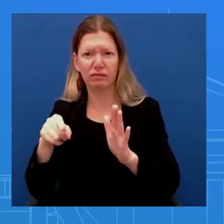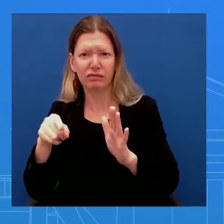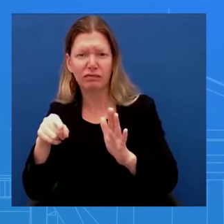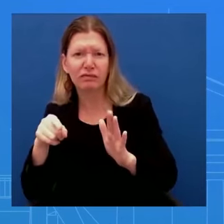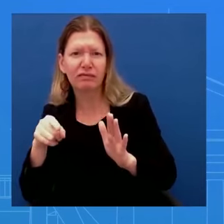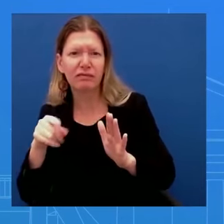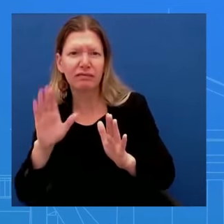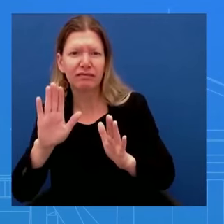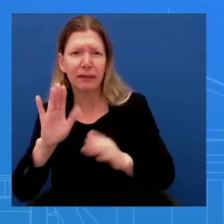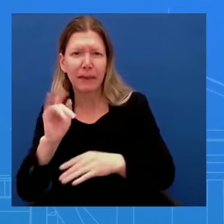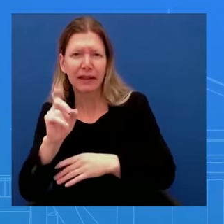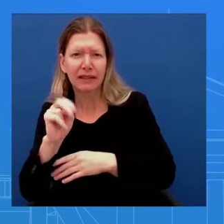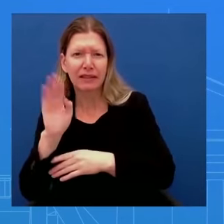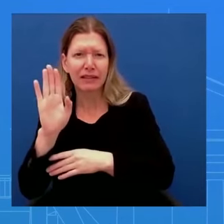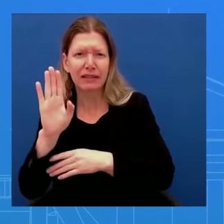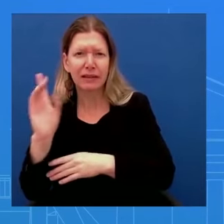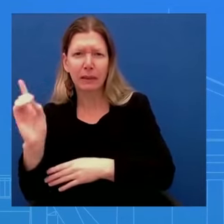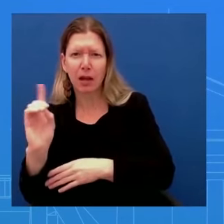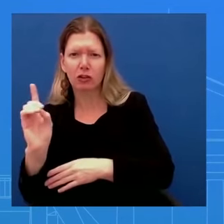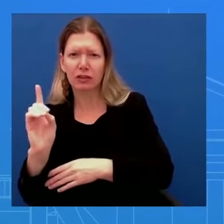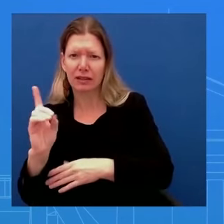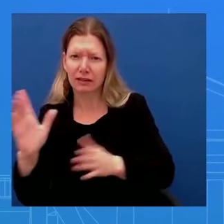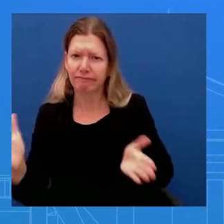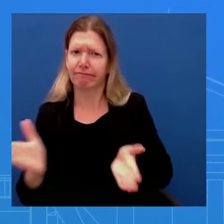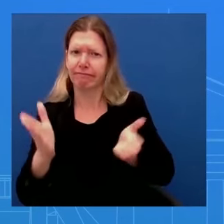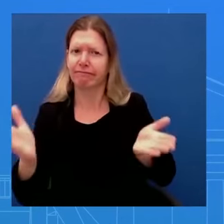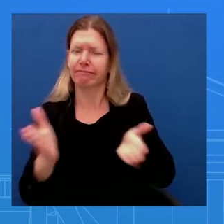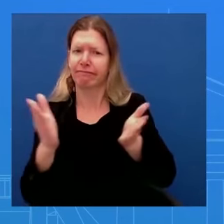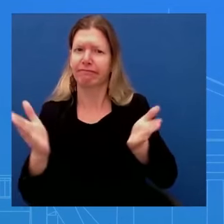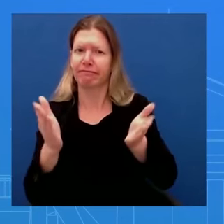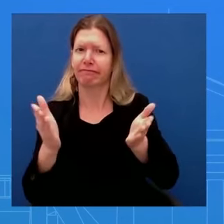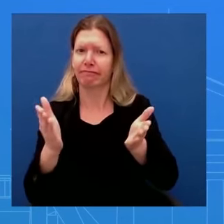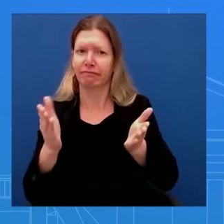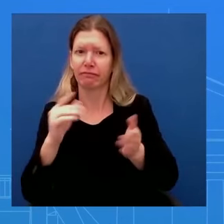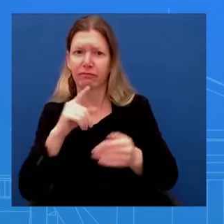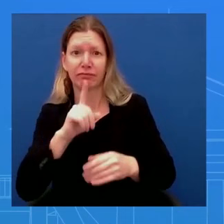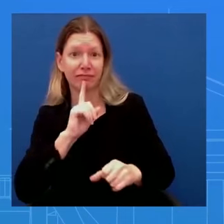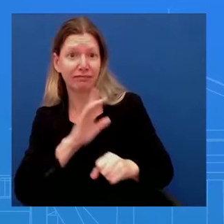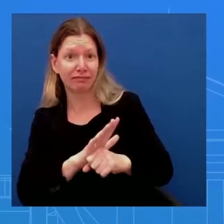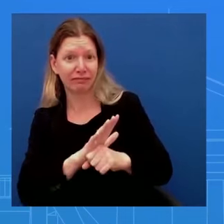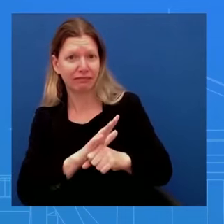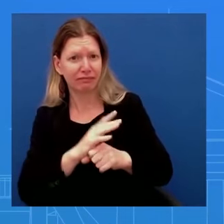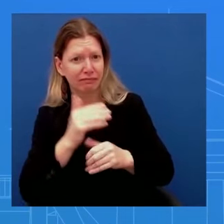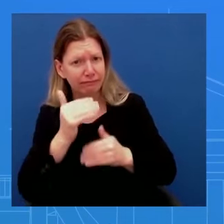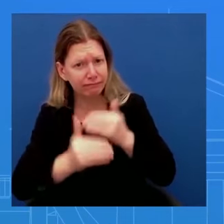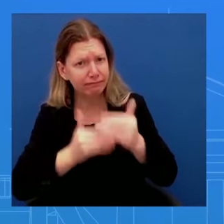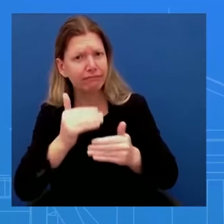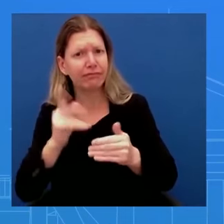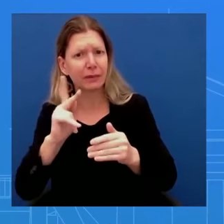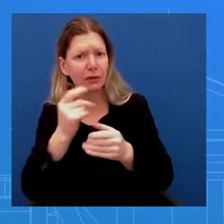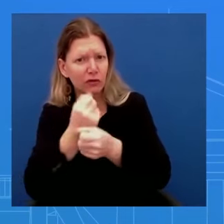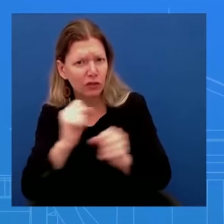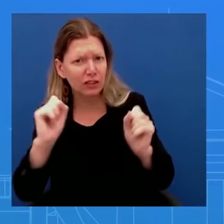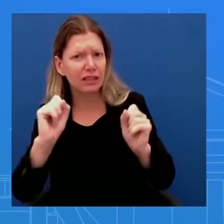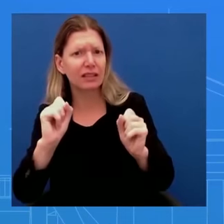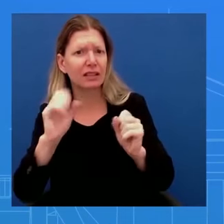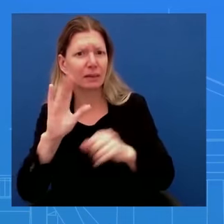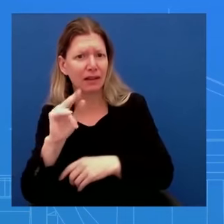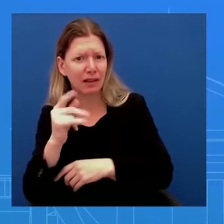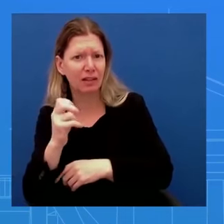to reflect the will of the people of Bangladesh and your declaration of a visa restriction policy ahead of election, what is your